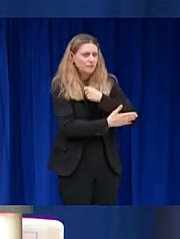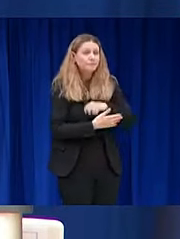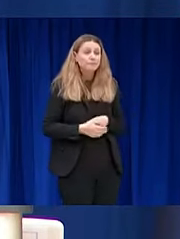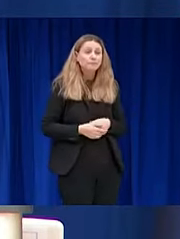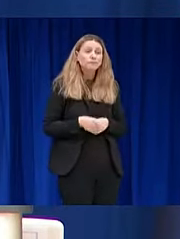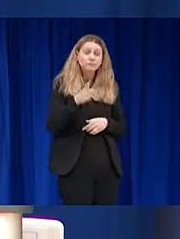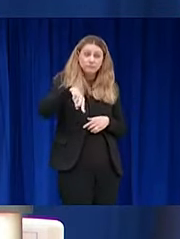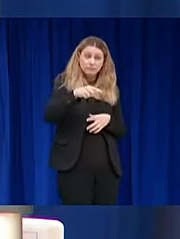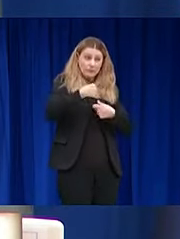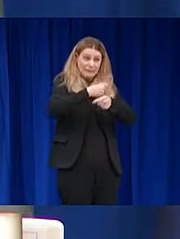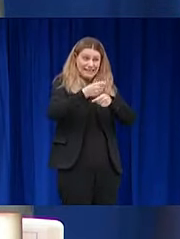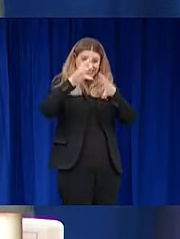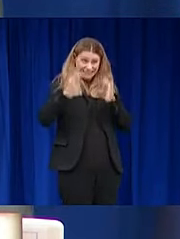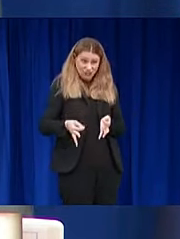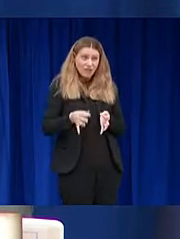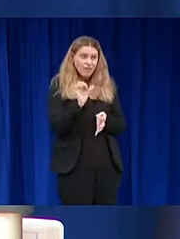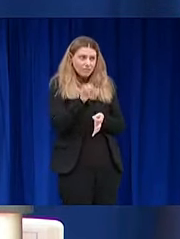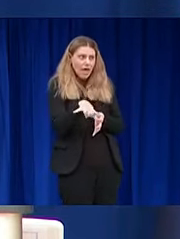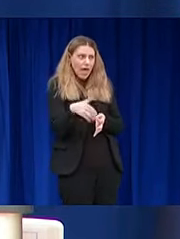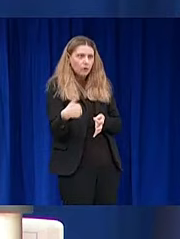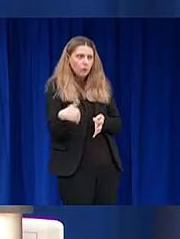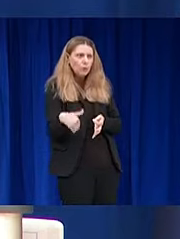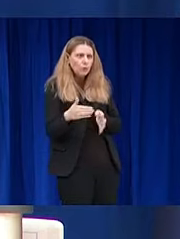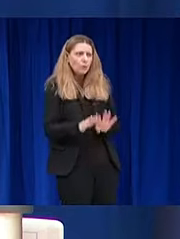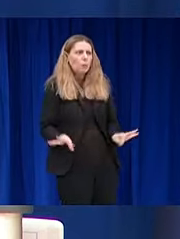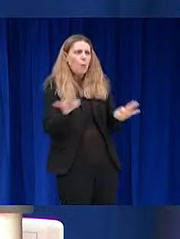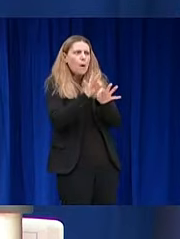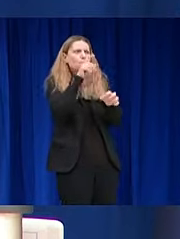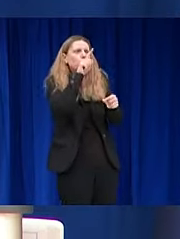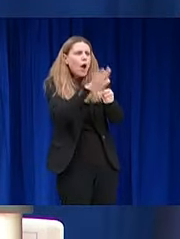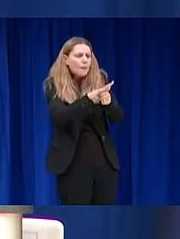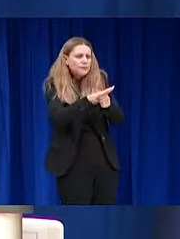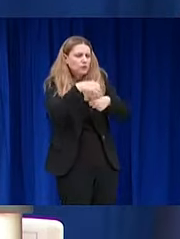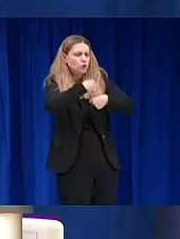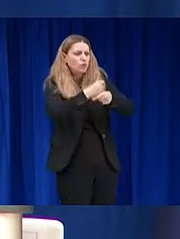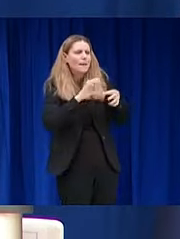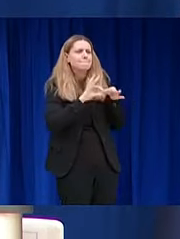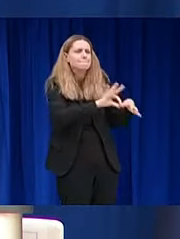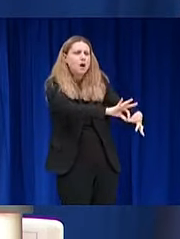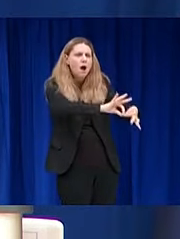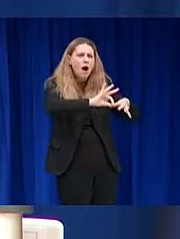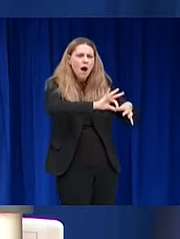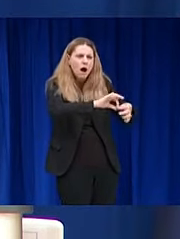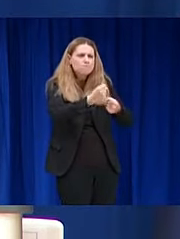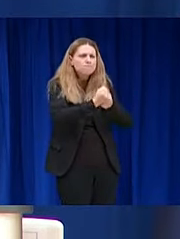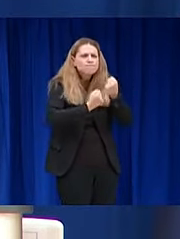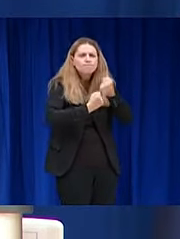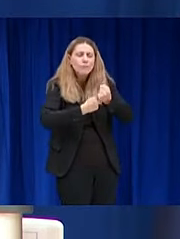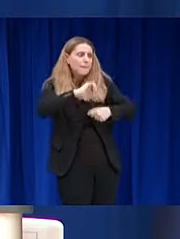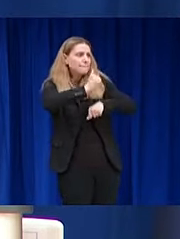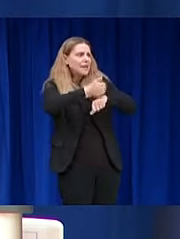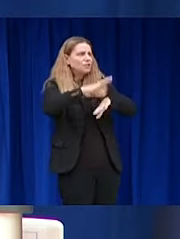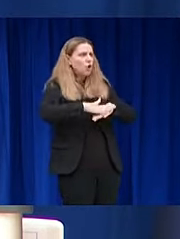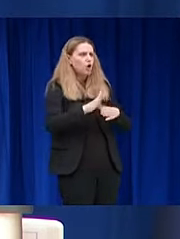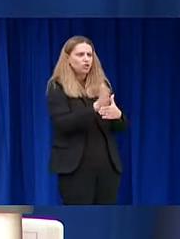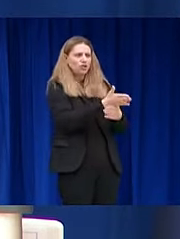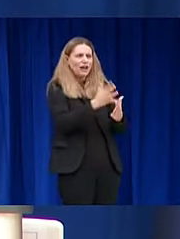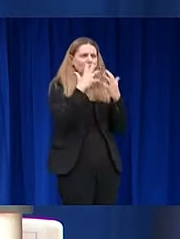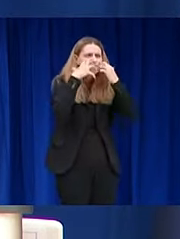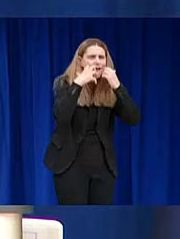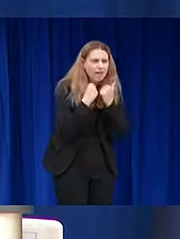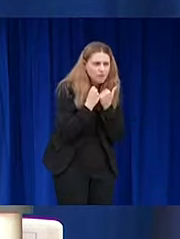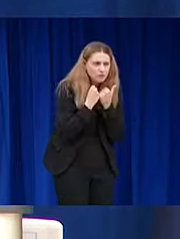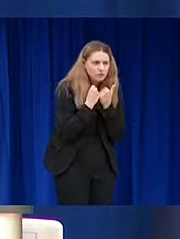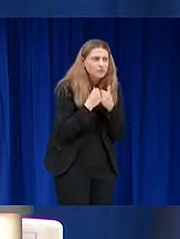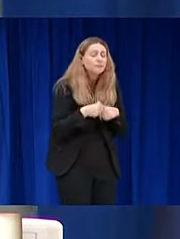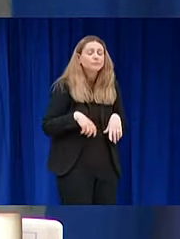important promise that creates bonds based on shared values. As the Secretary has stated, contributions to our national